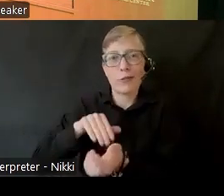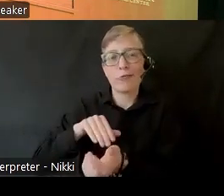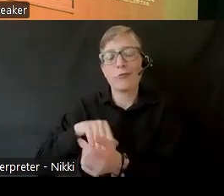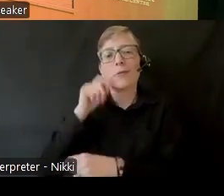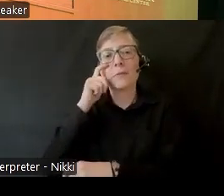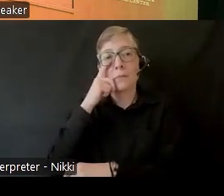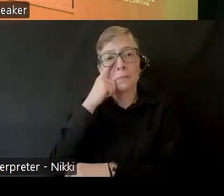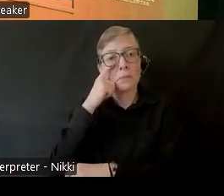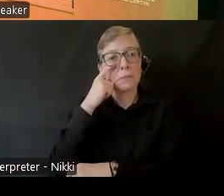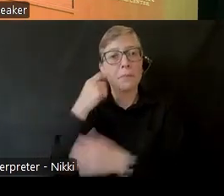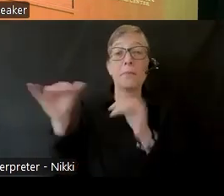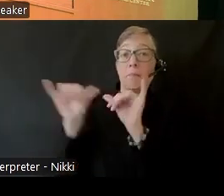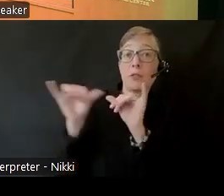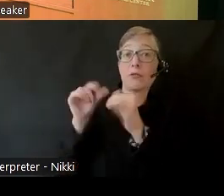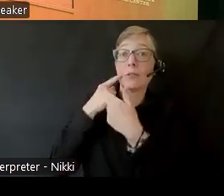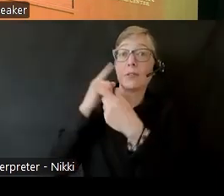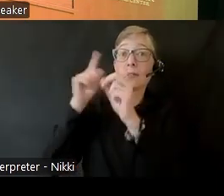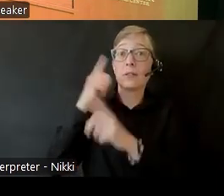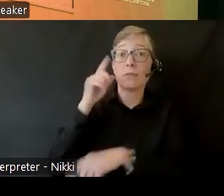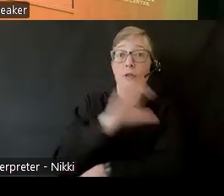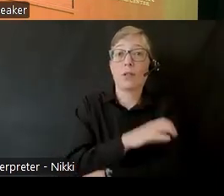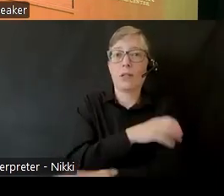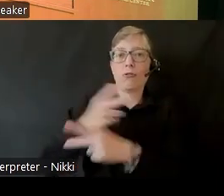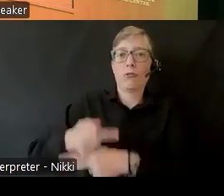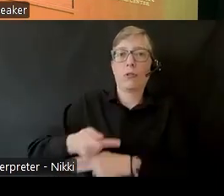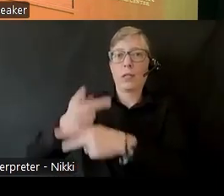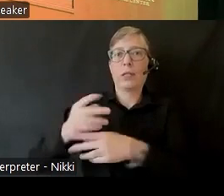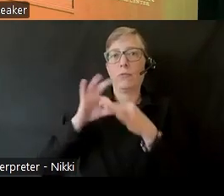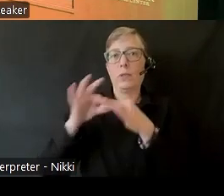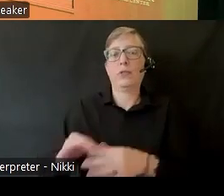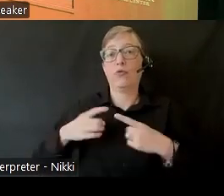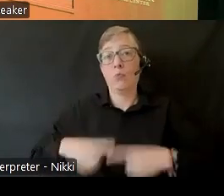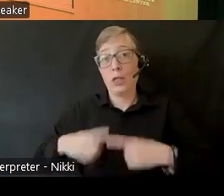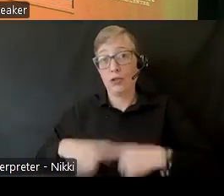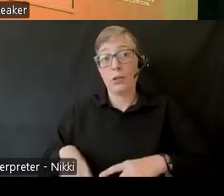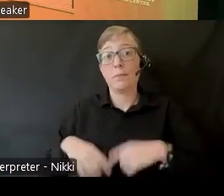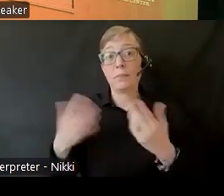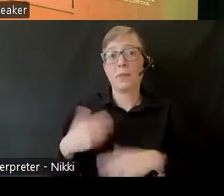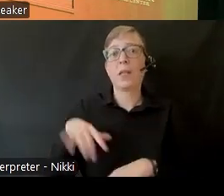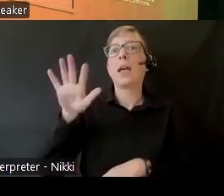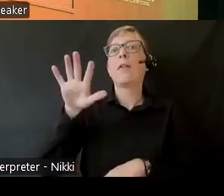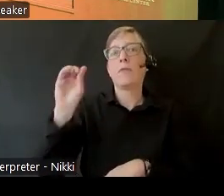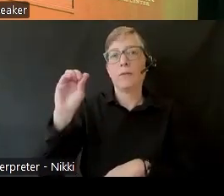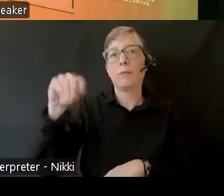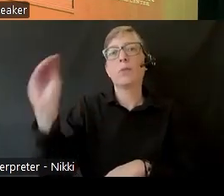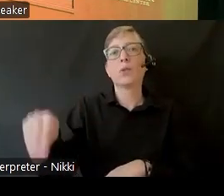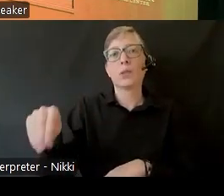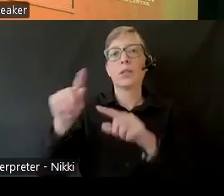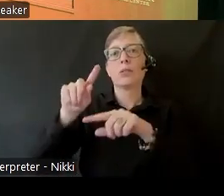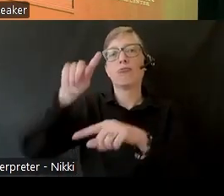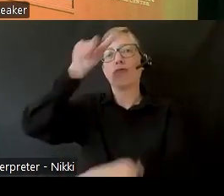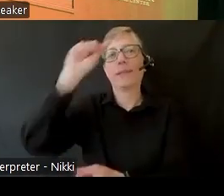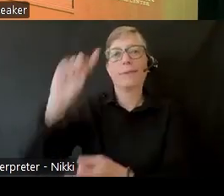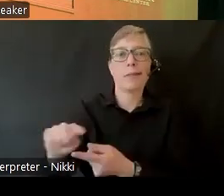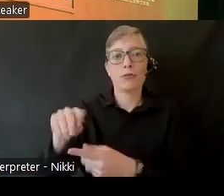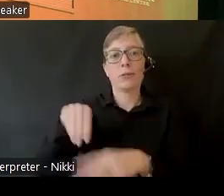in clinical care of depression is 50% reduction in PHQ-9 score. So that's not the